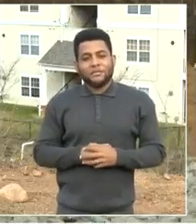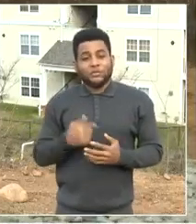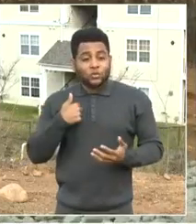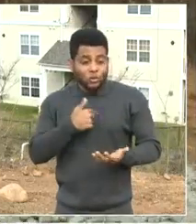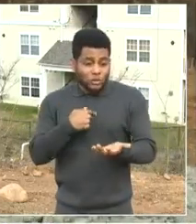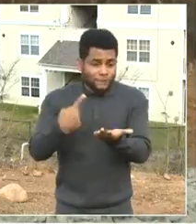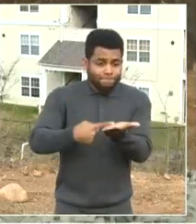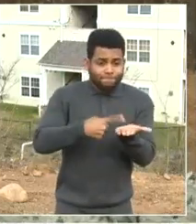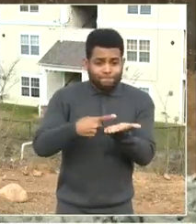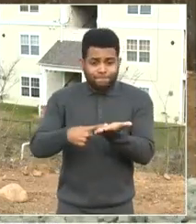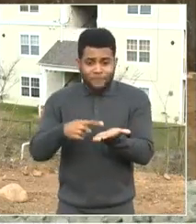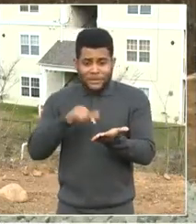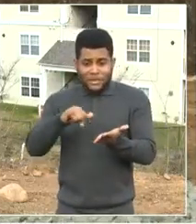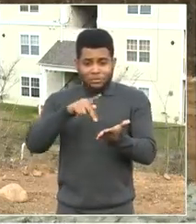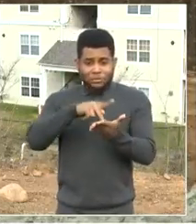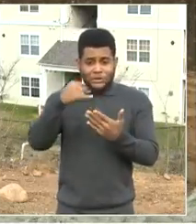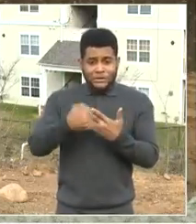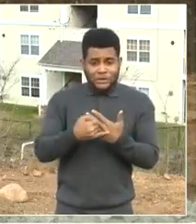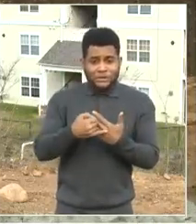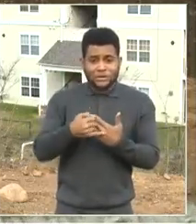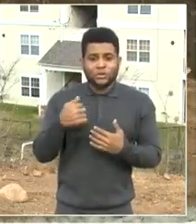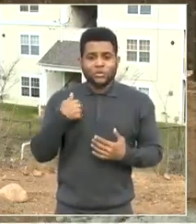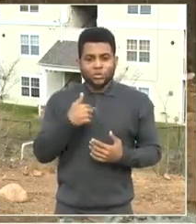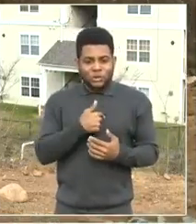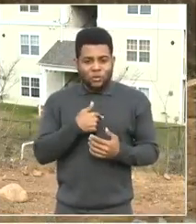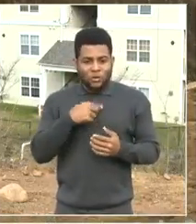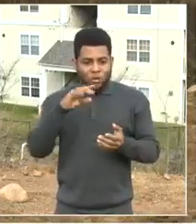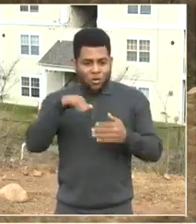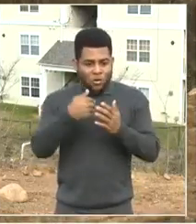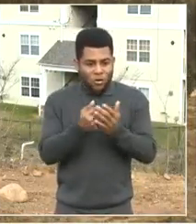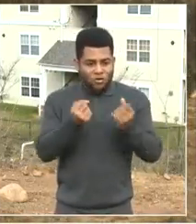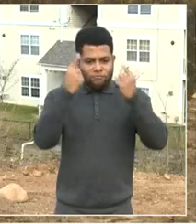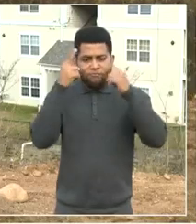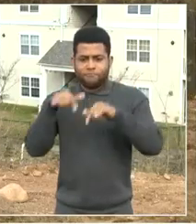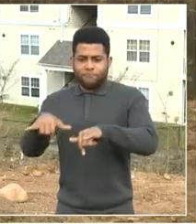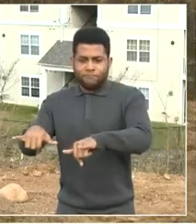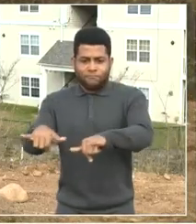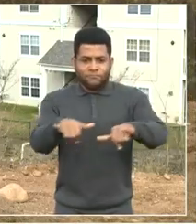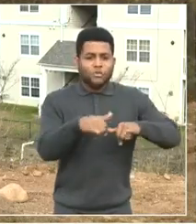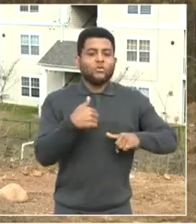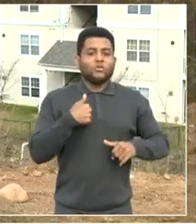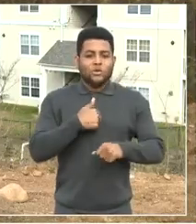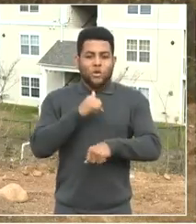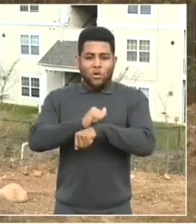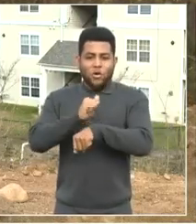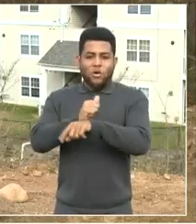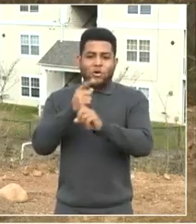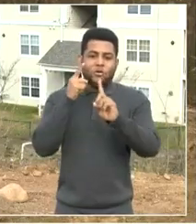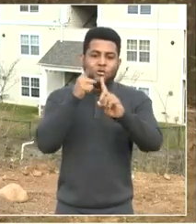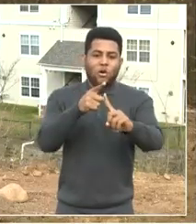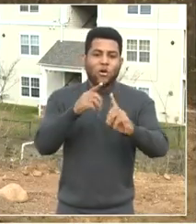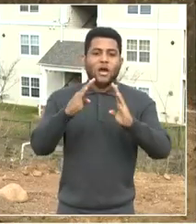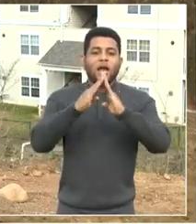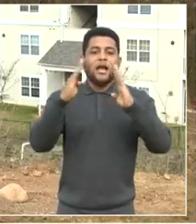are very well synced around creating and preserving ownership housing that is affordable to DC